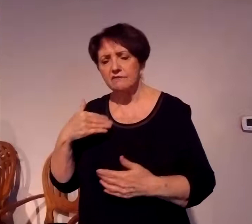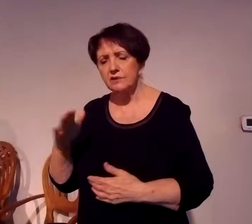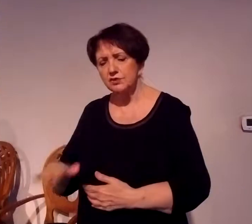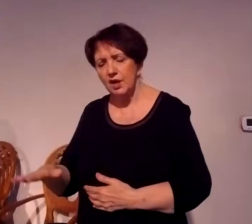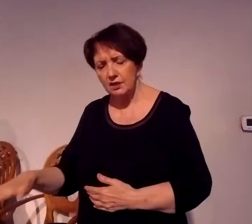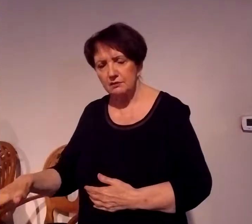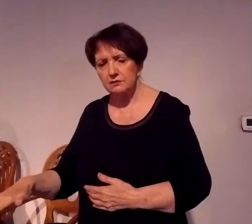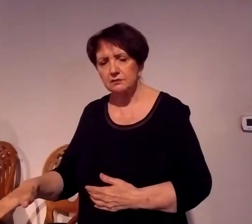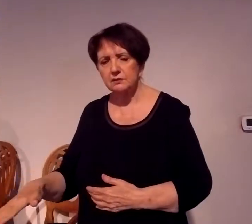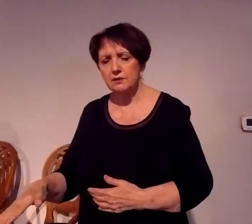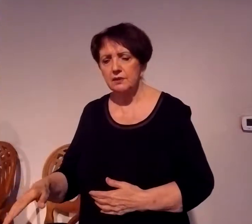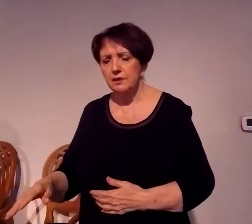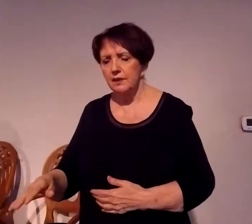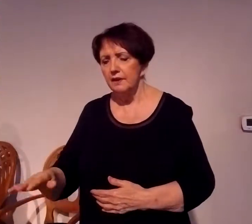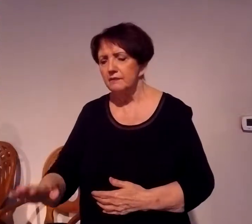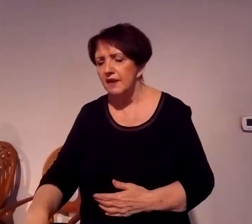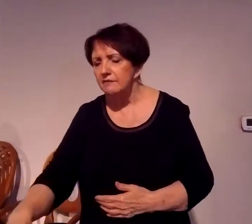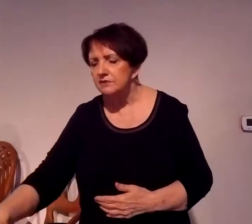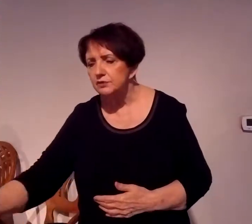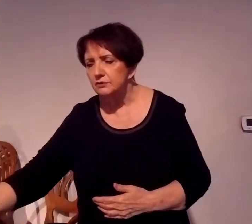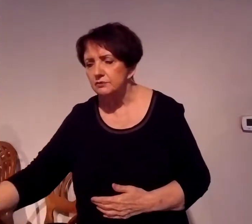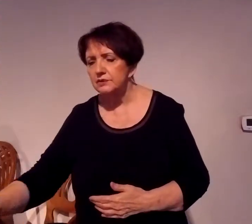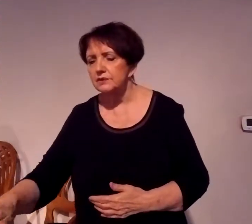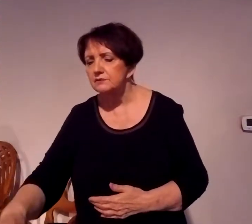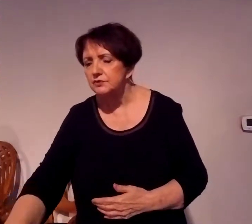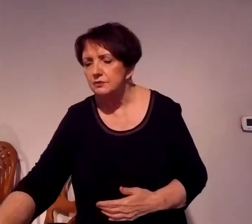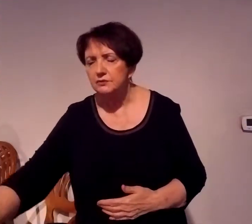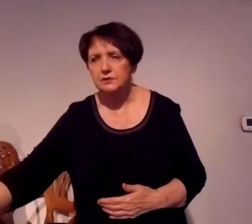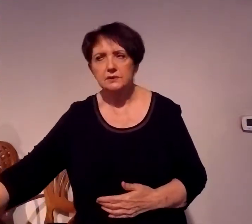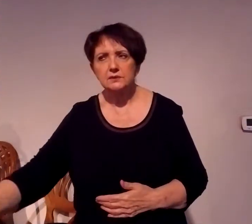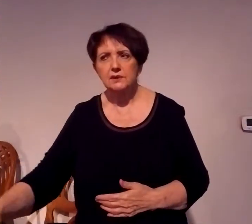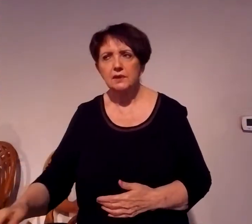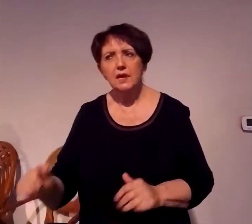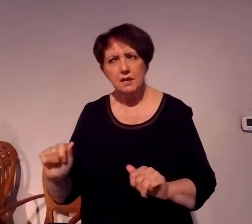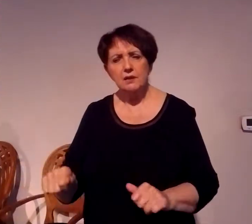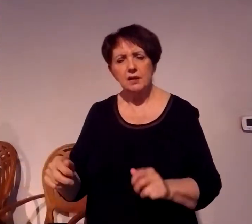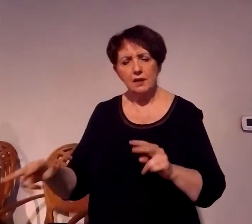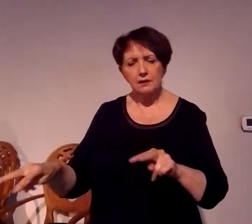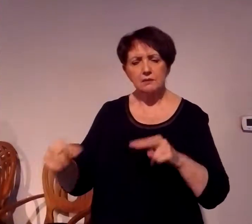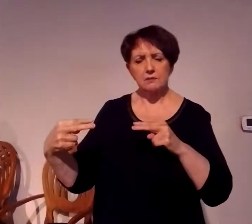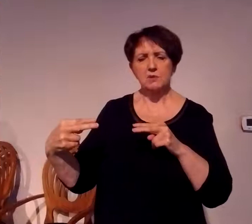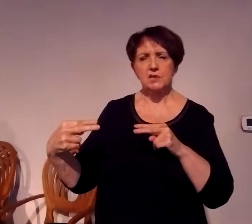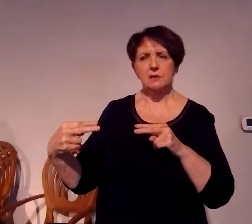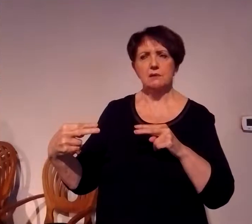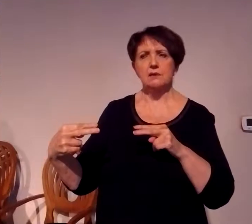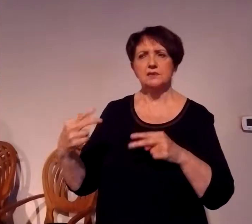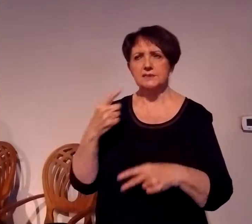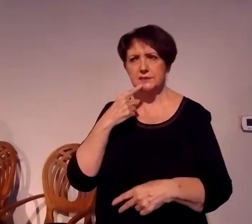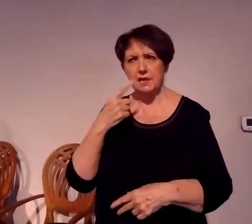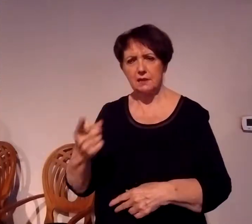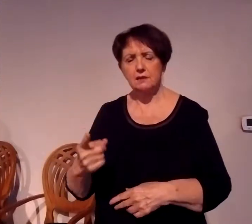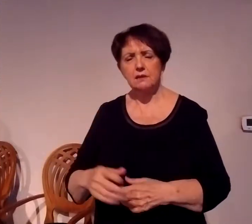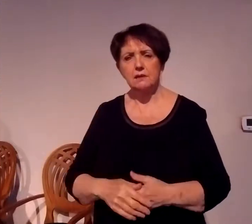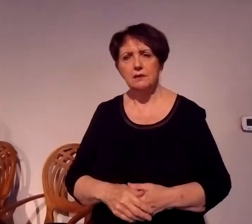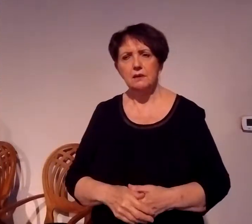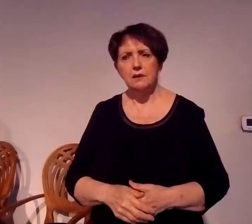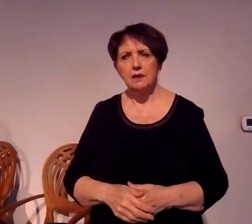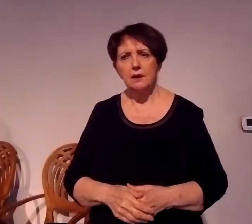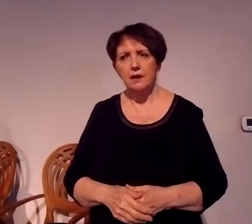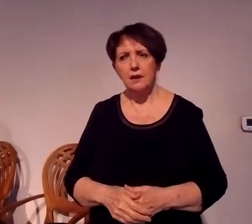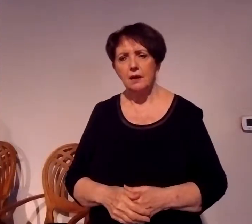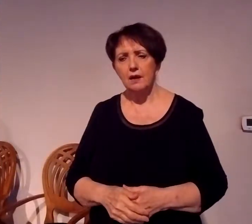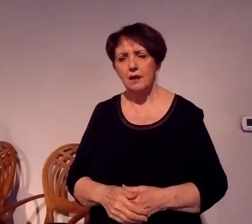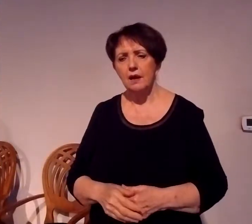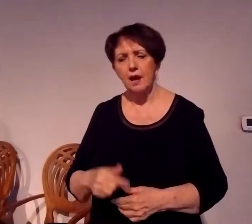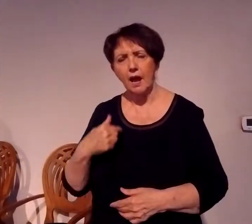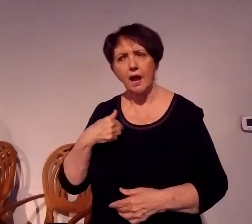children, and they would have grandchildren, could I look them in the eye and say, I cared